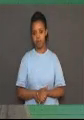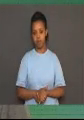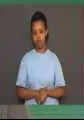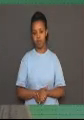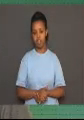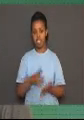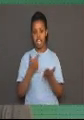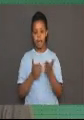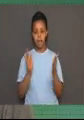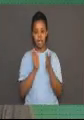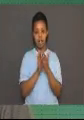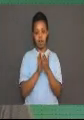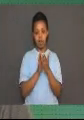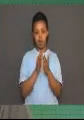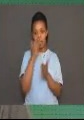Approximately 1 in